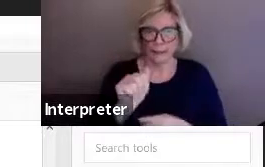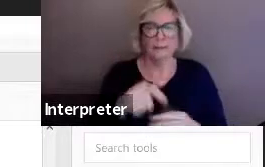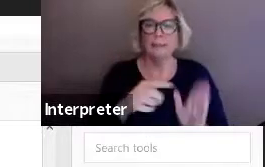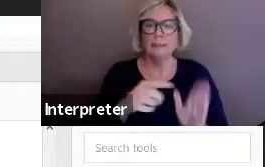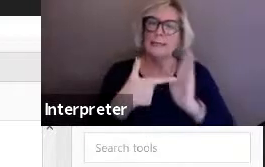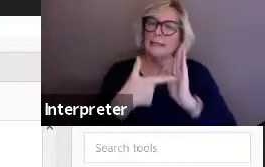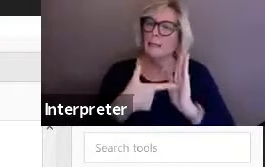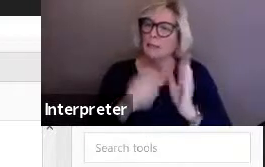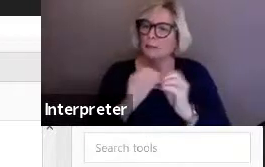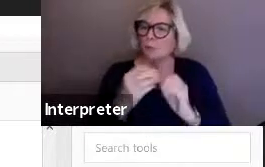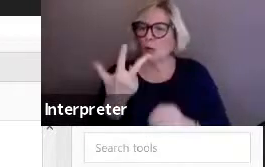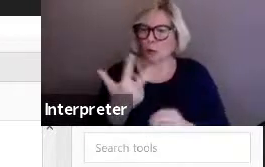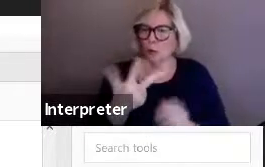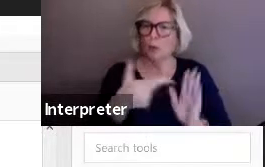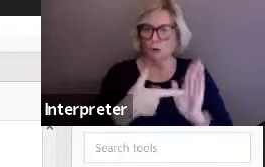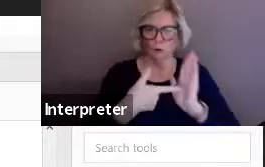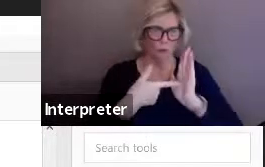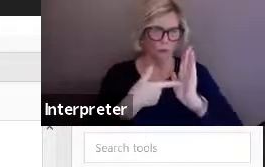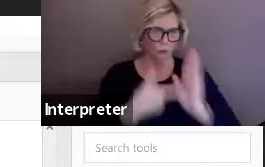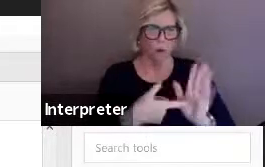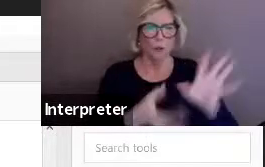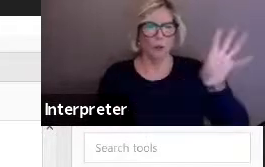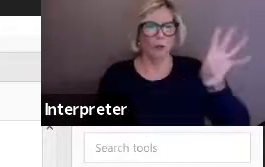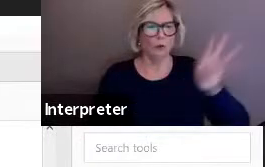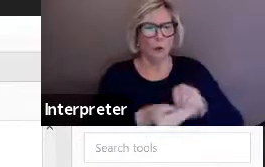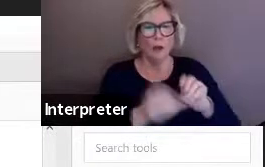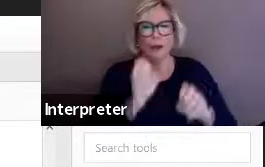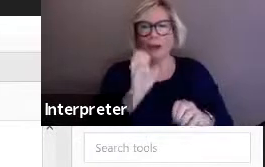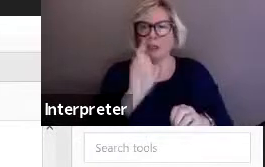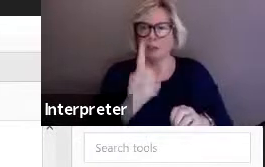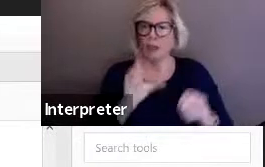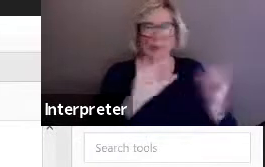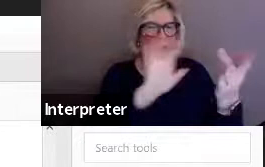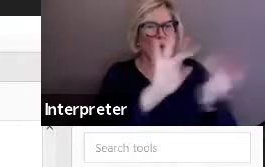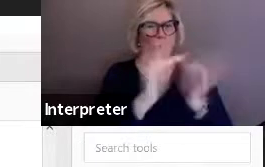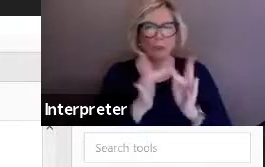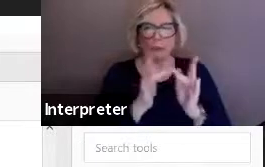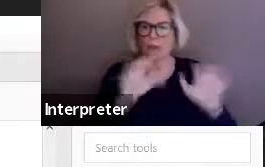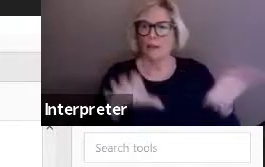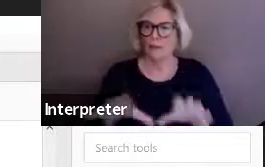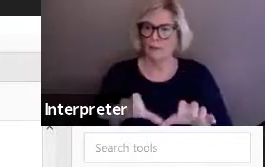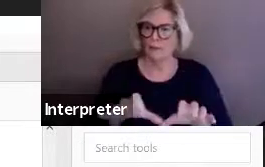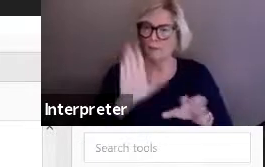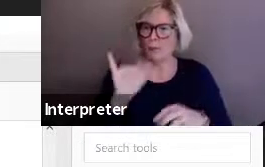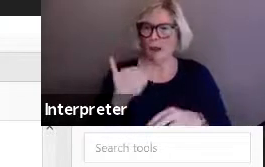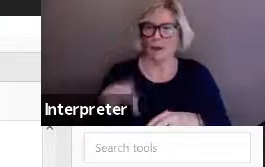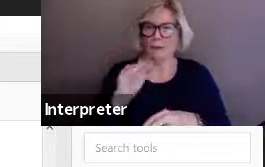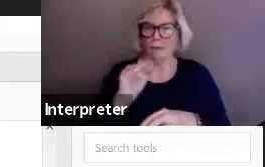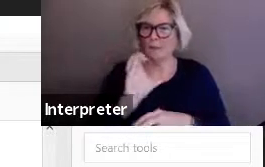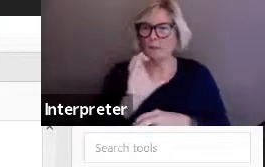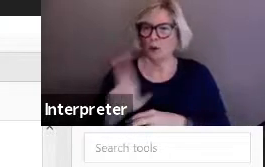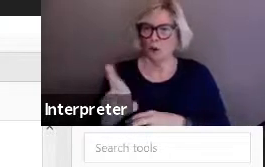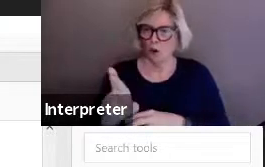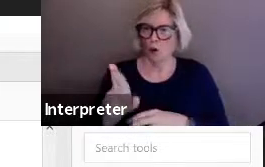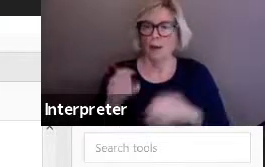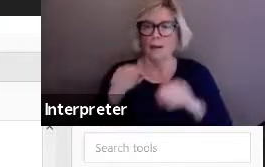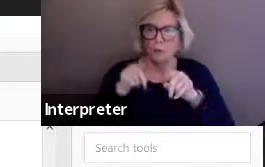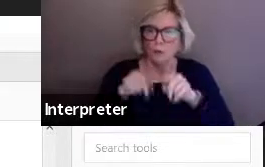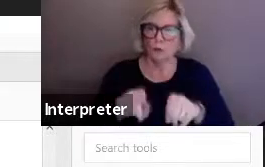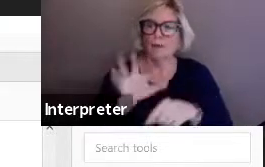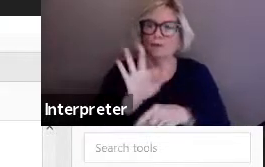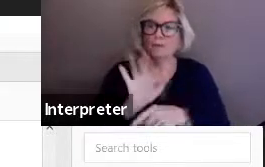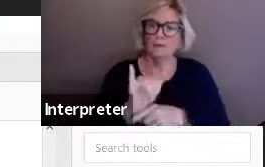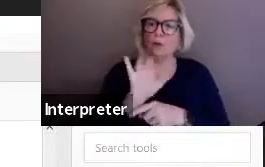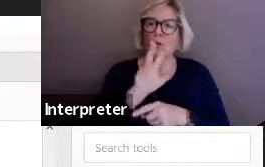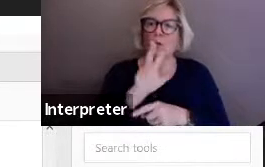3. This shows the total education and outreach activities held by the Commission. In fiscal 2020, this